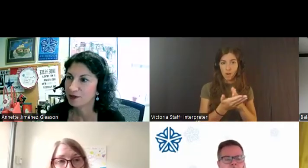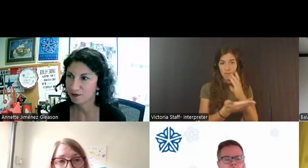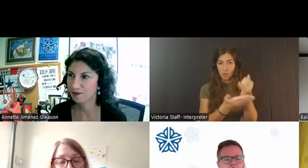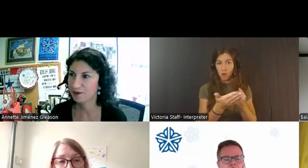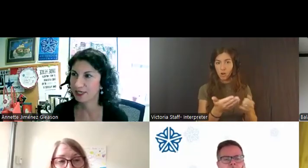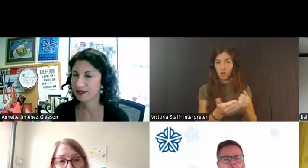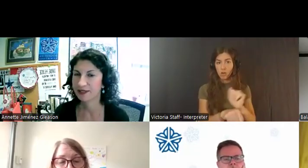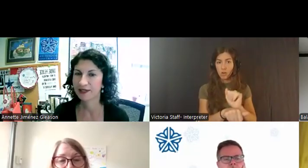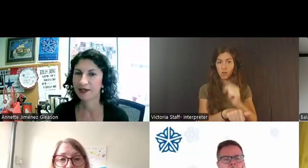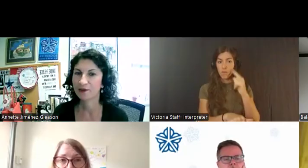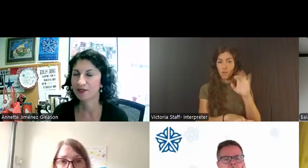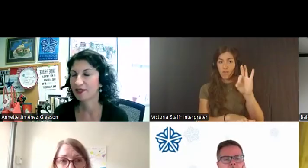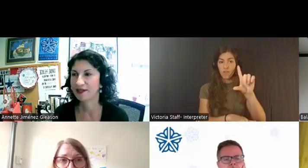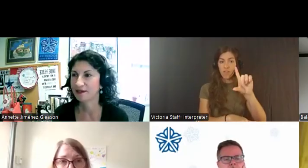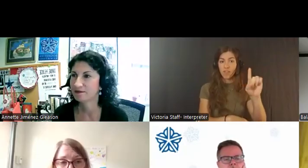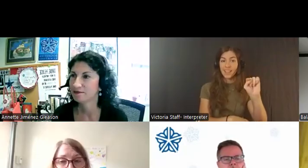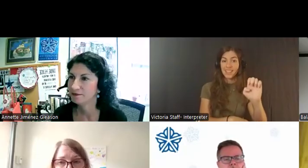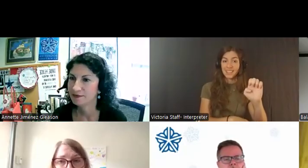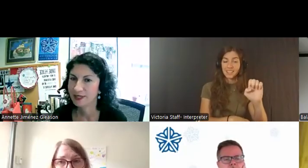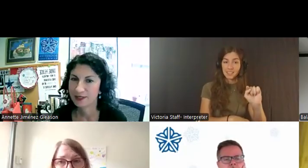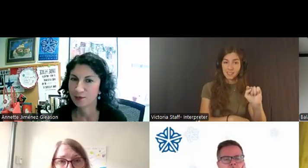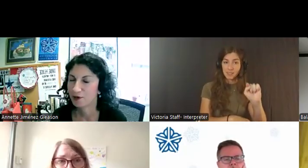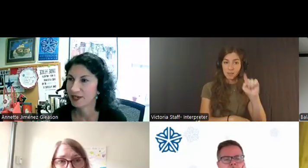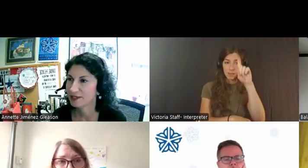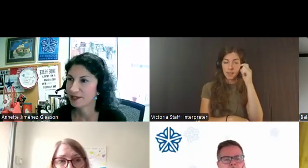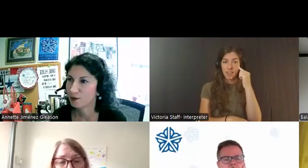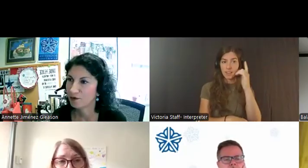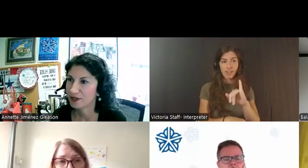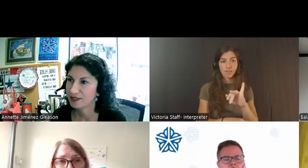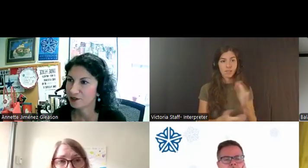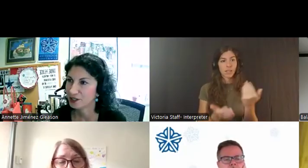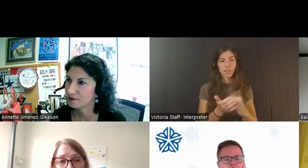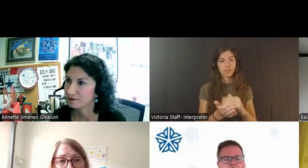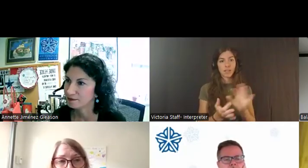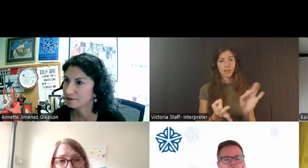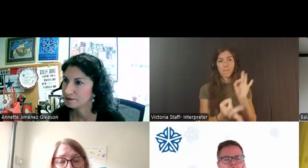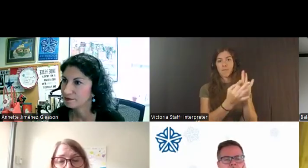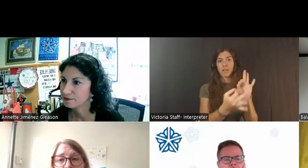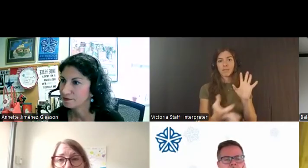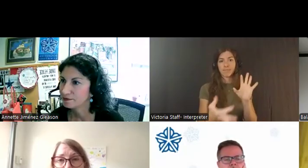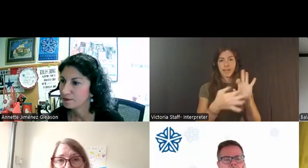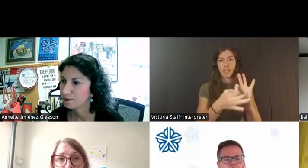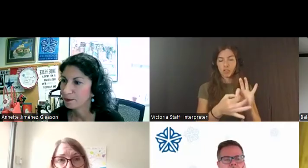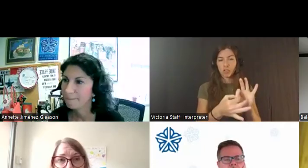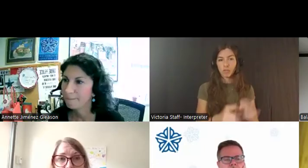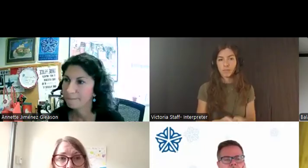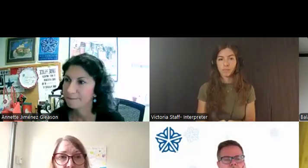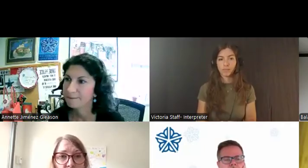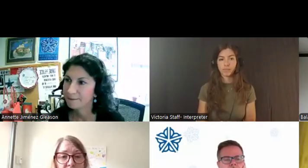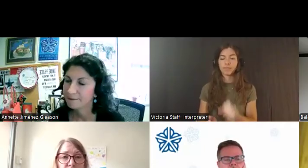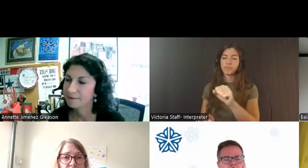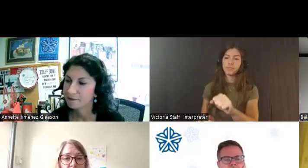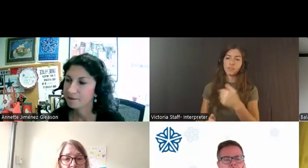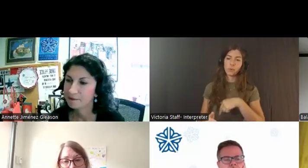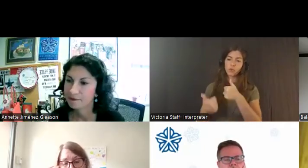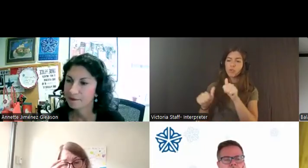the fleet, because I think it's like I said, the perfect synergy. We're